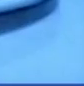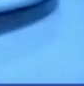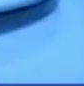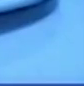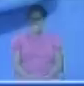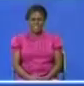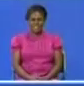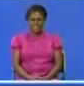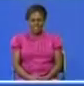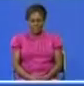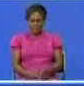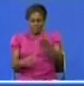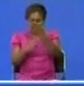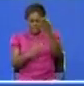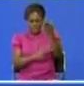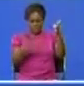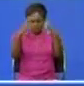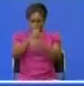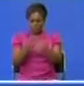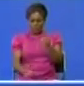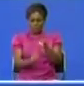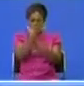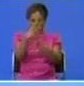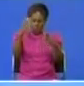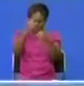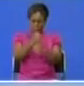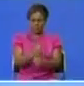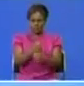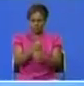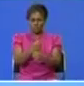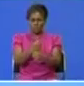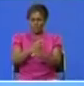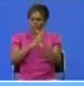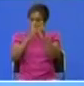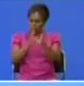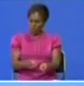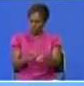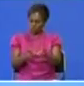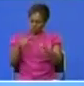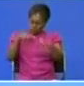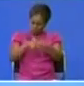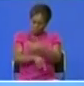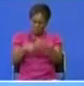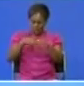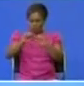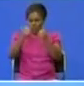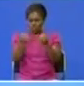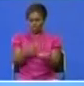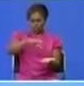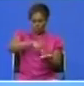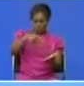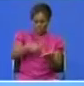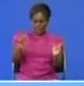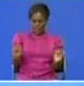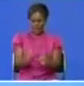The China Roads and Bridge Corporation has launched a corporate social responsibility report detailing some of the social projects that have been